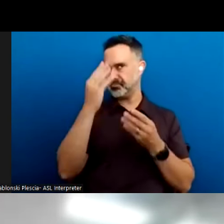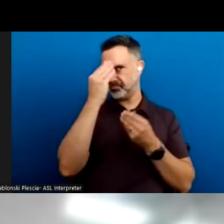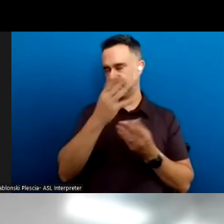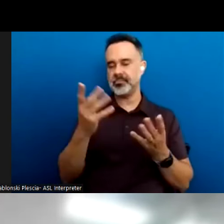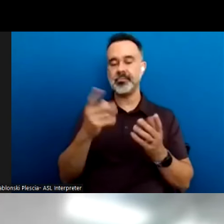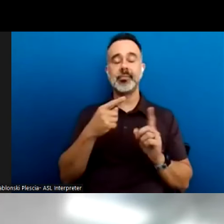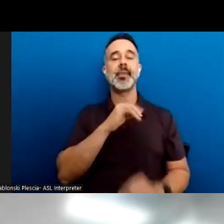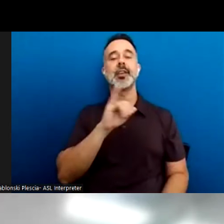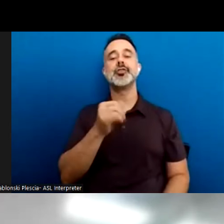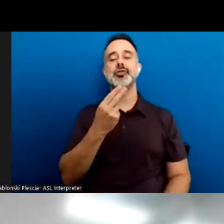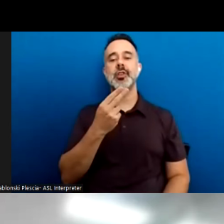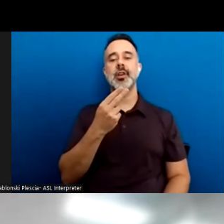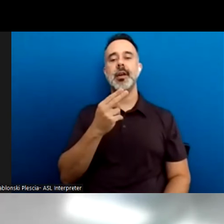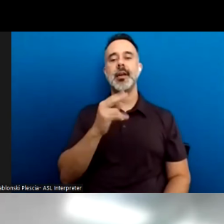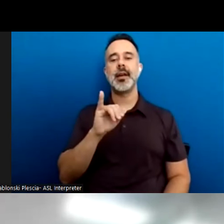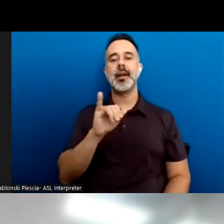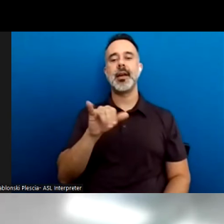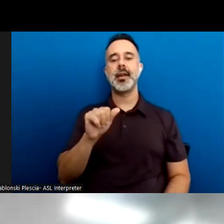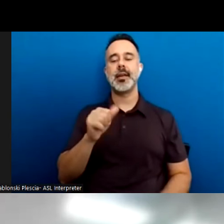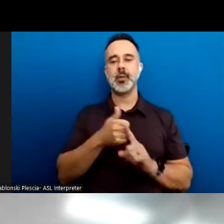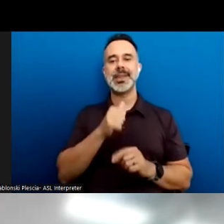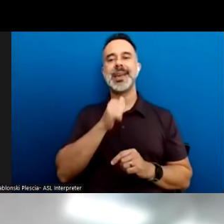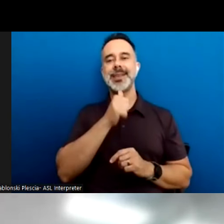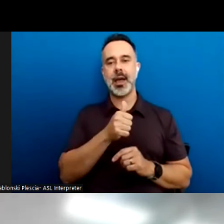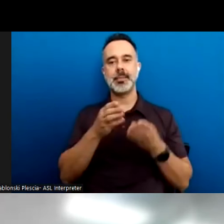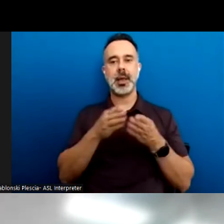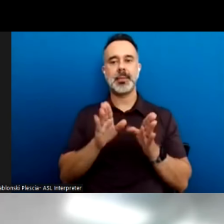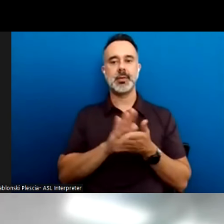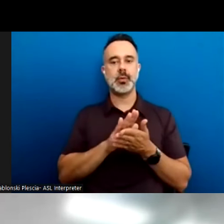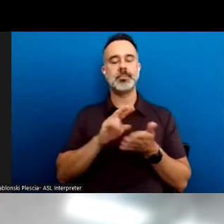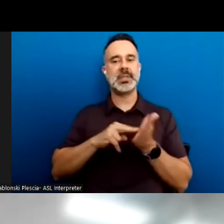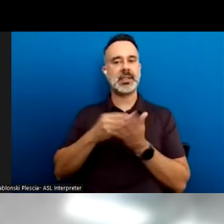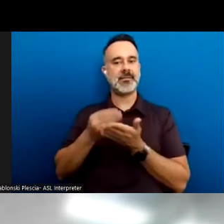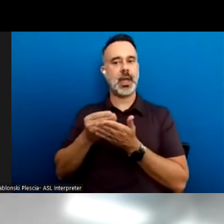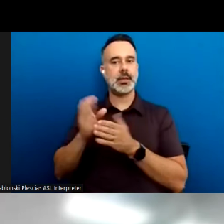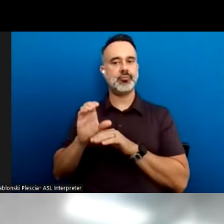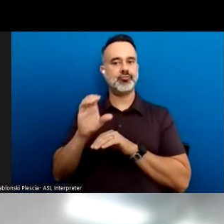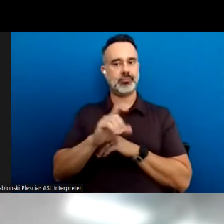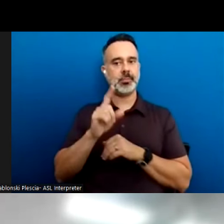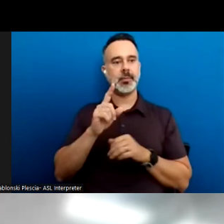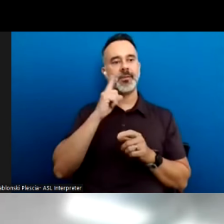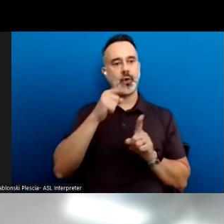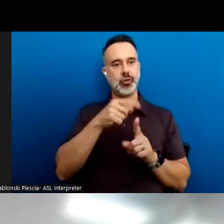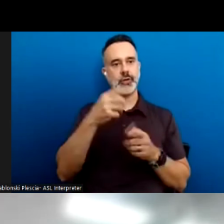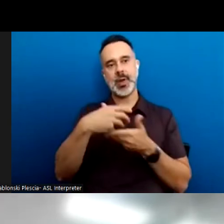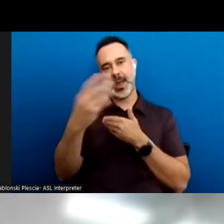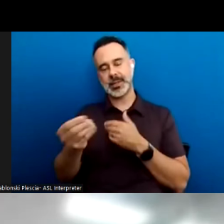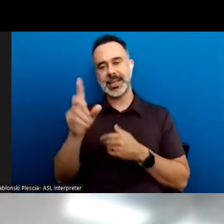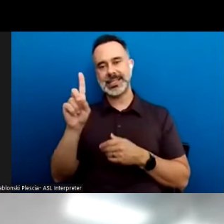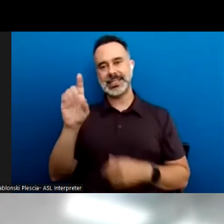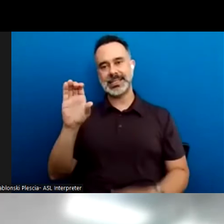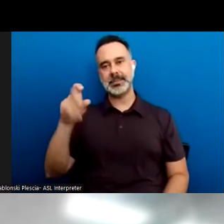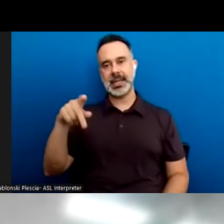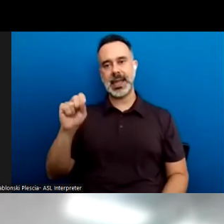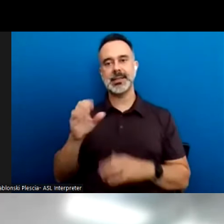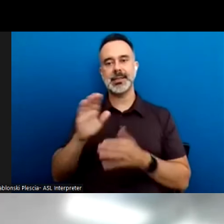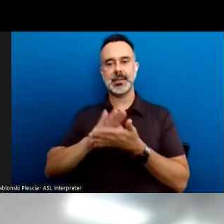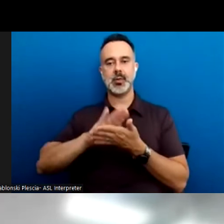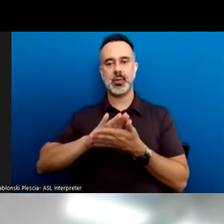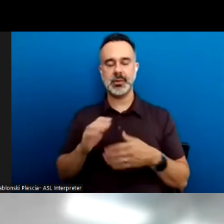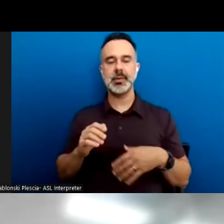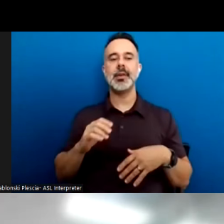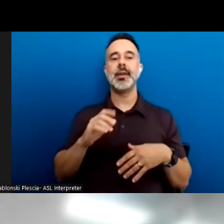was a non-public student. So she had funds dedicated to her to go outside of our DCPS schools. And